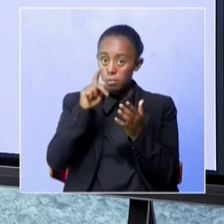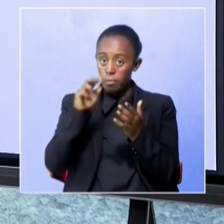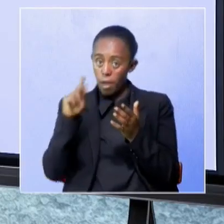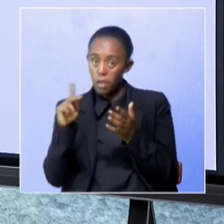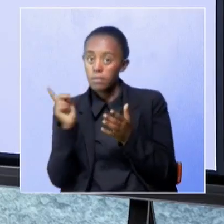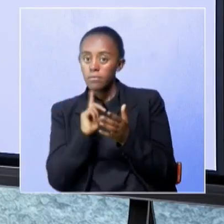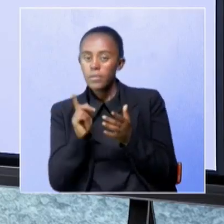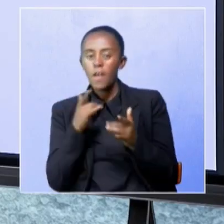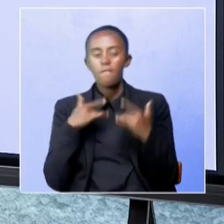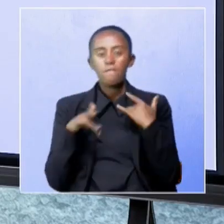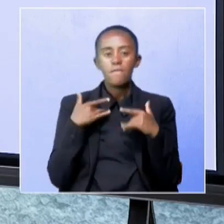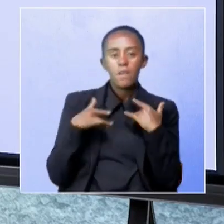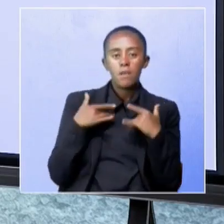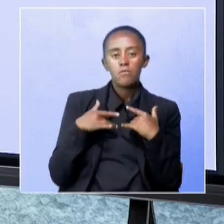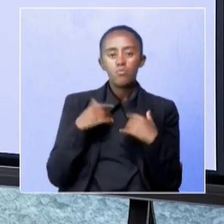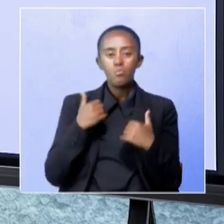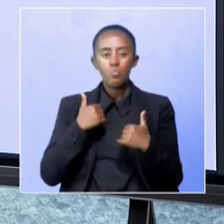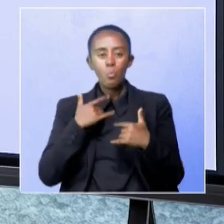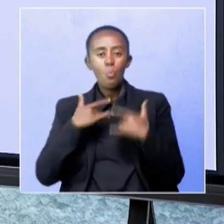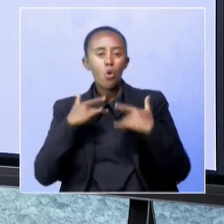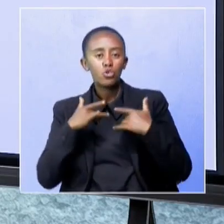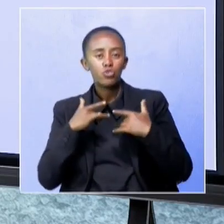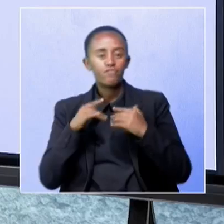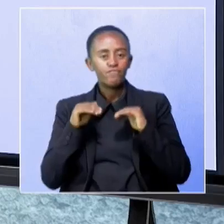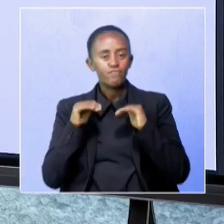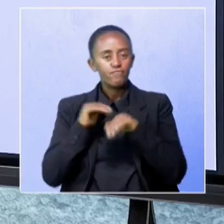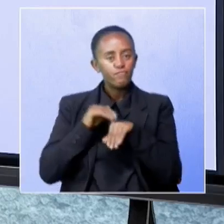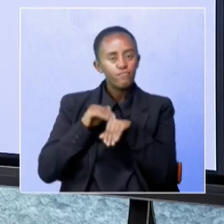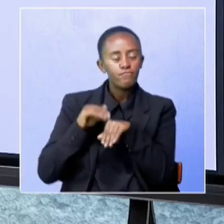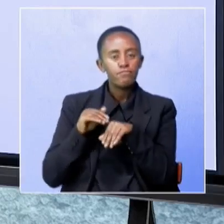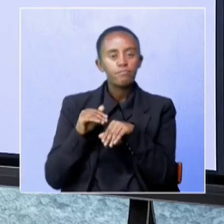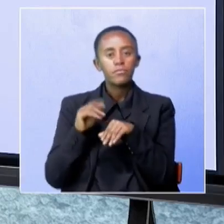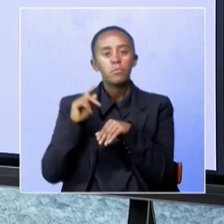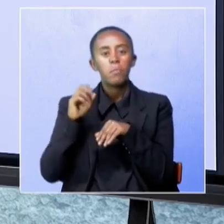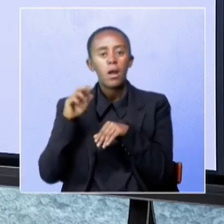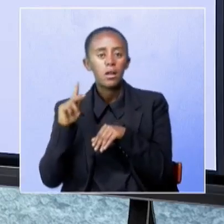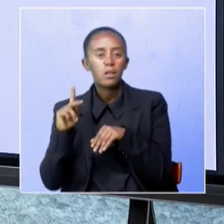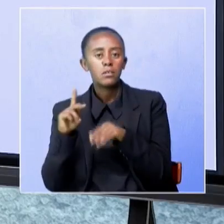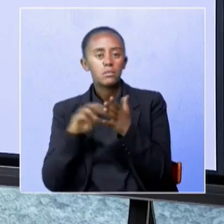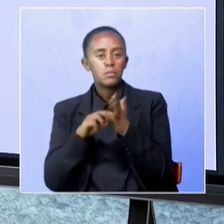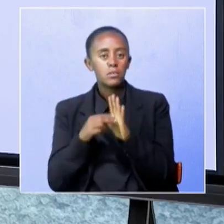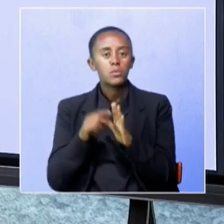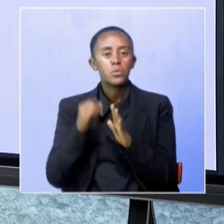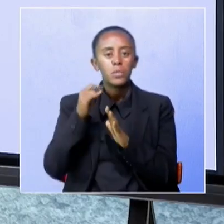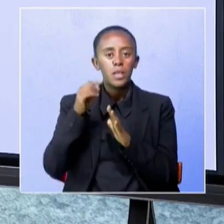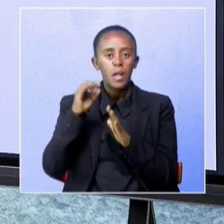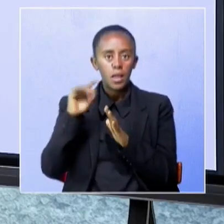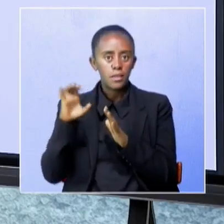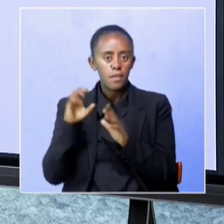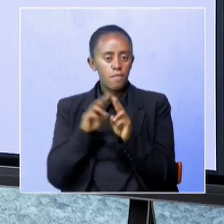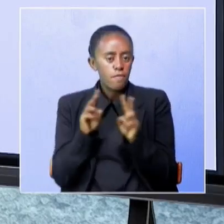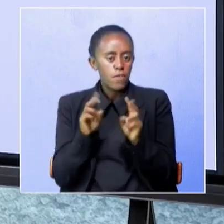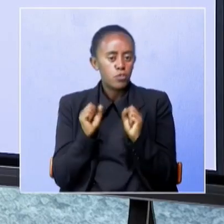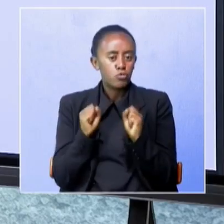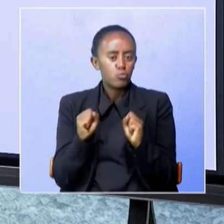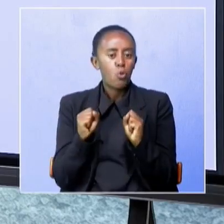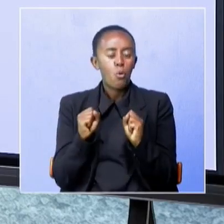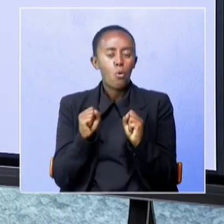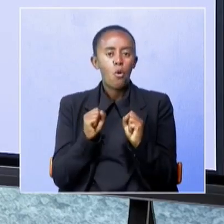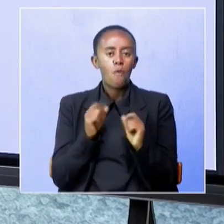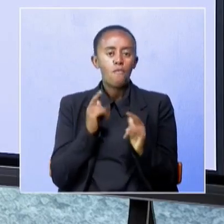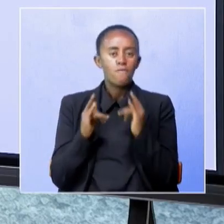about feeling, our emotions. So, to spark, to ignite a very strong